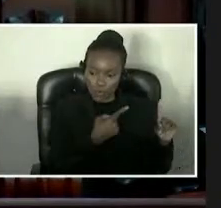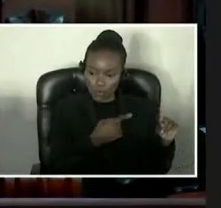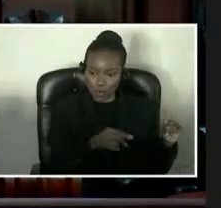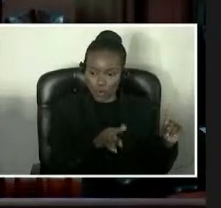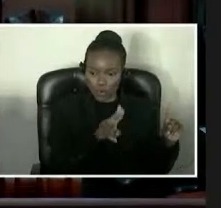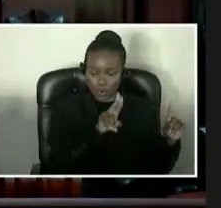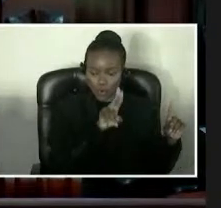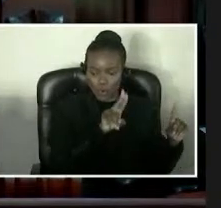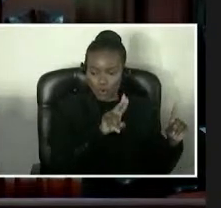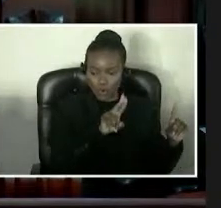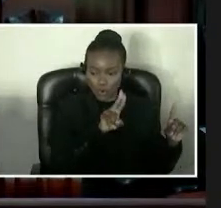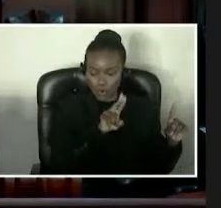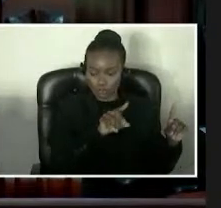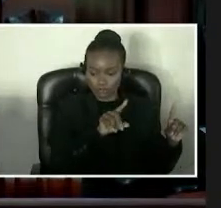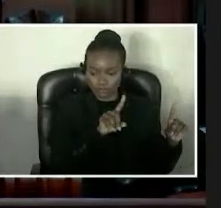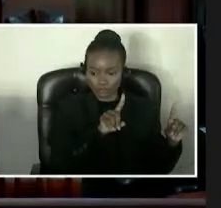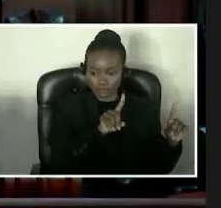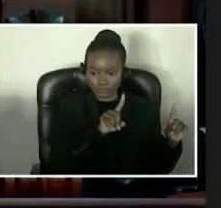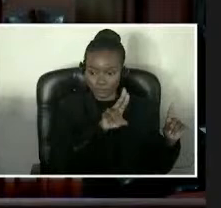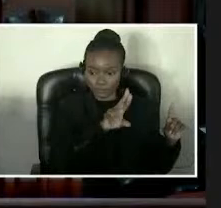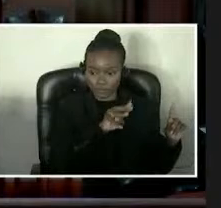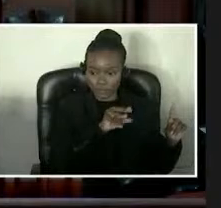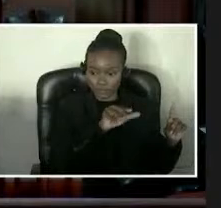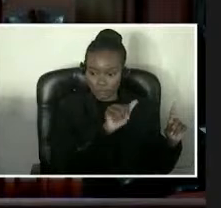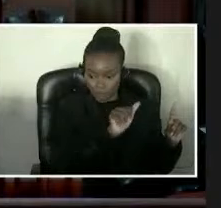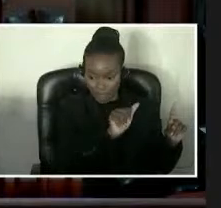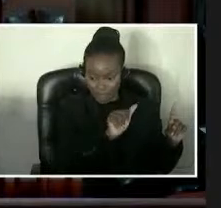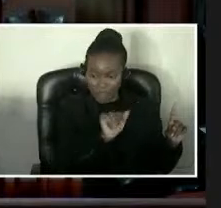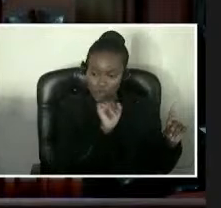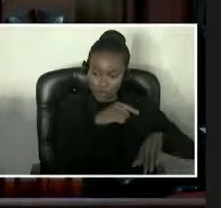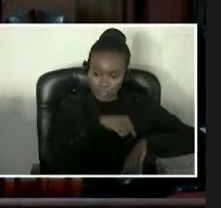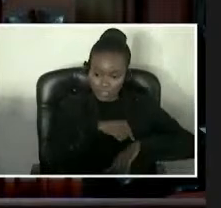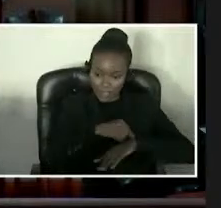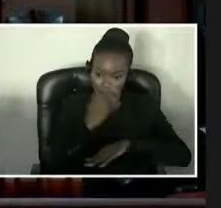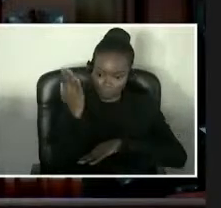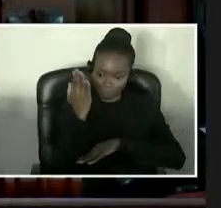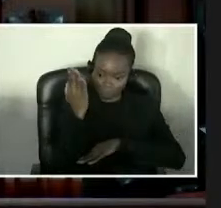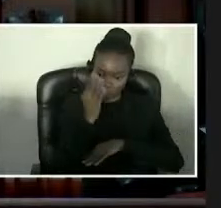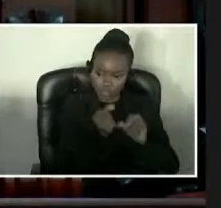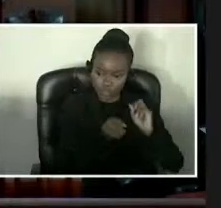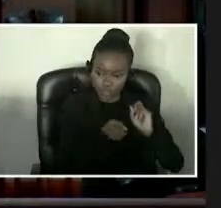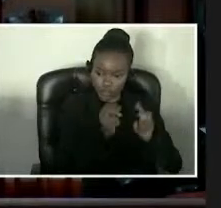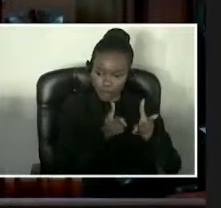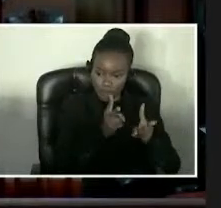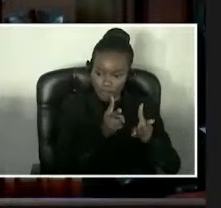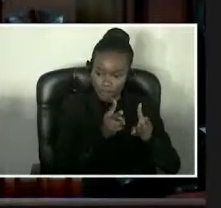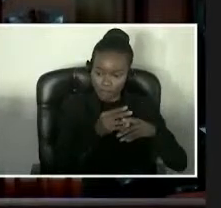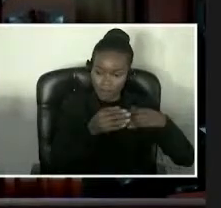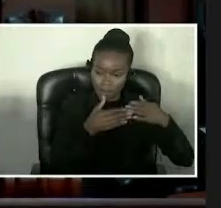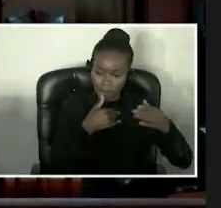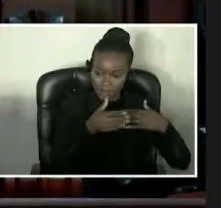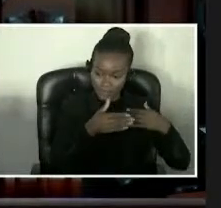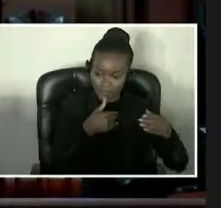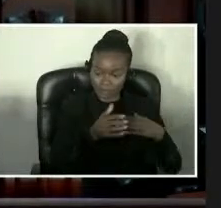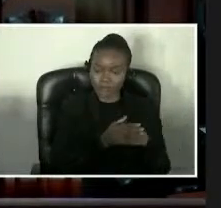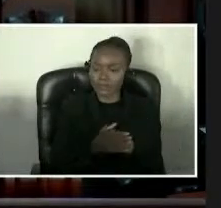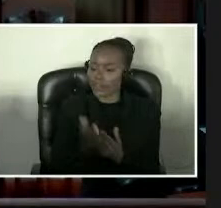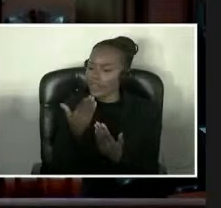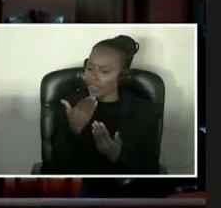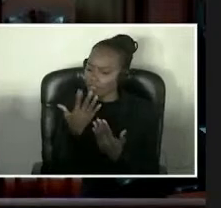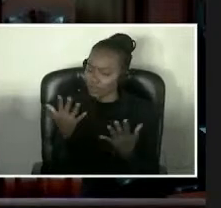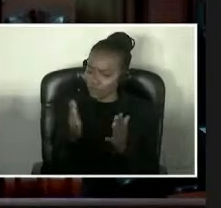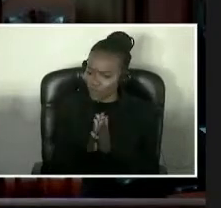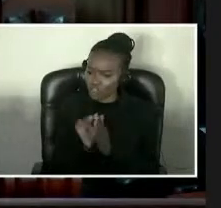minutes for that particular speech thank you so much for your compassionate and indulgency and